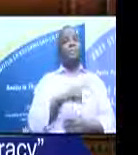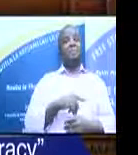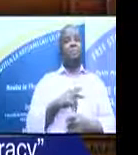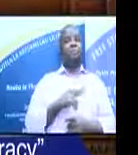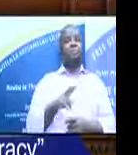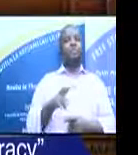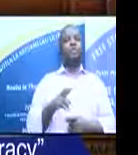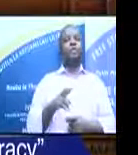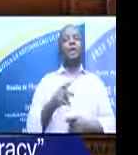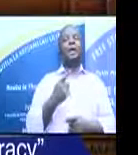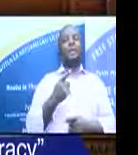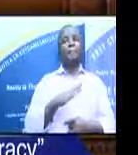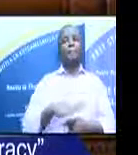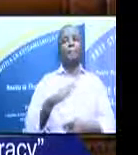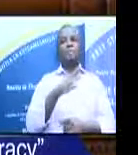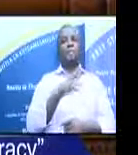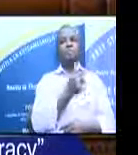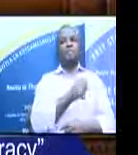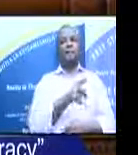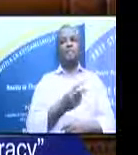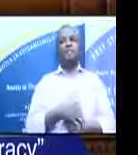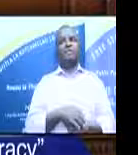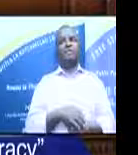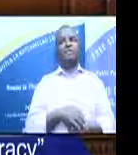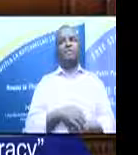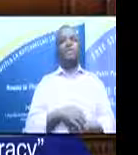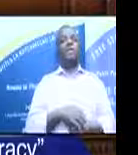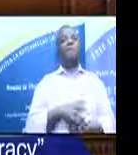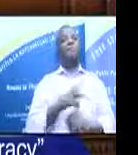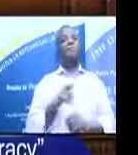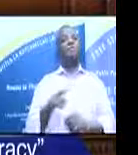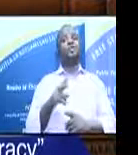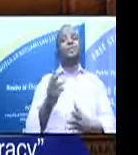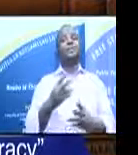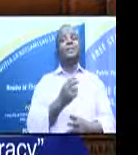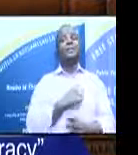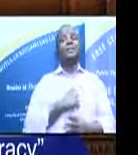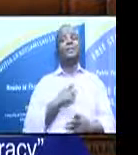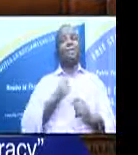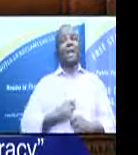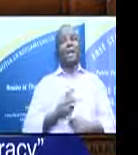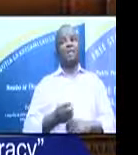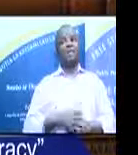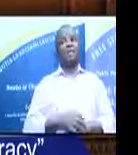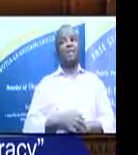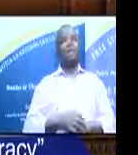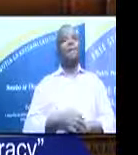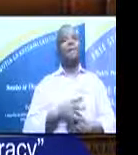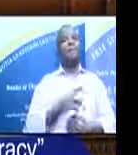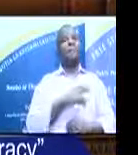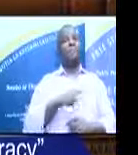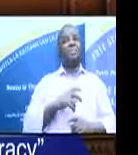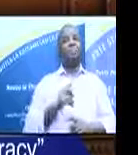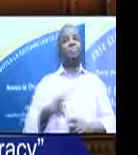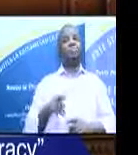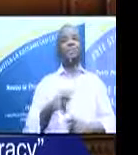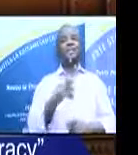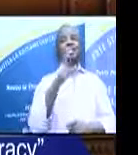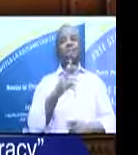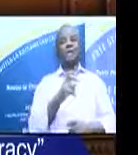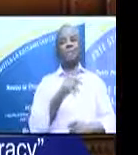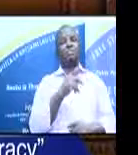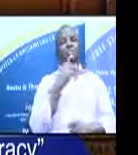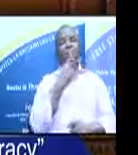the state this hospital is in? Did she notice how tired the staff are? Did she see the bathrooms which